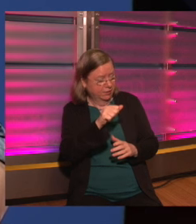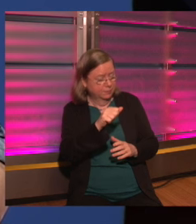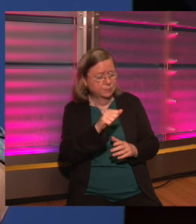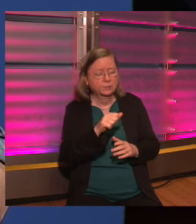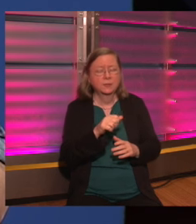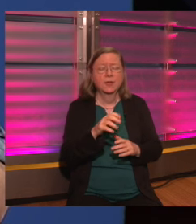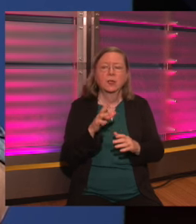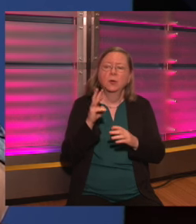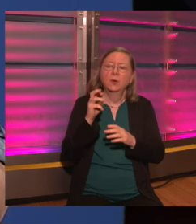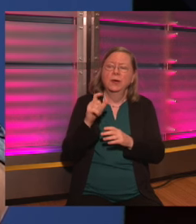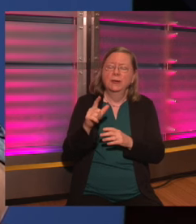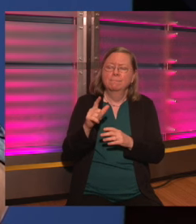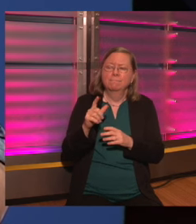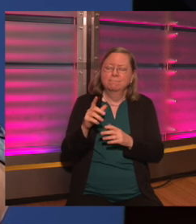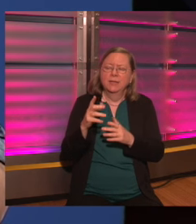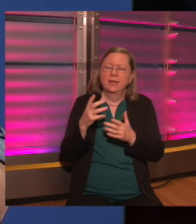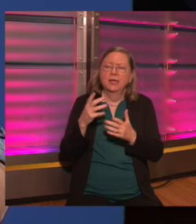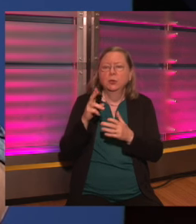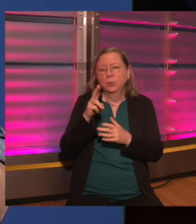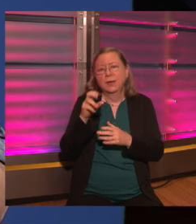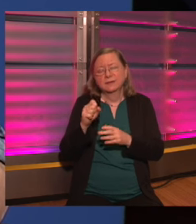issue.